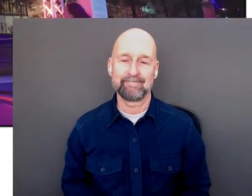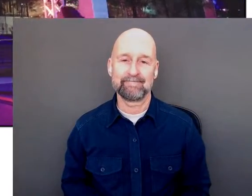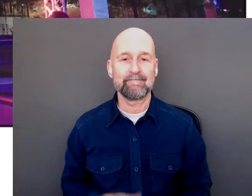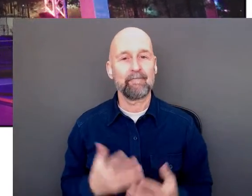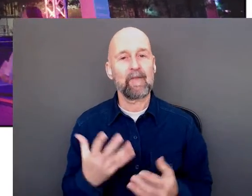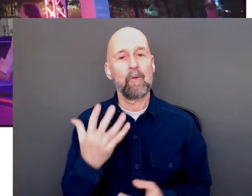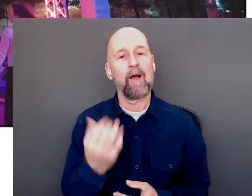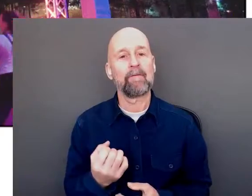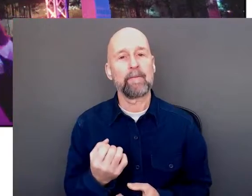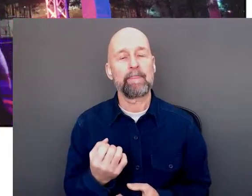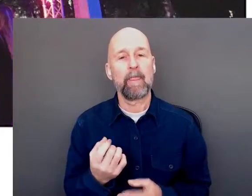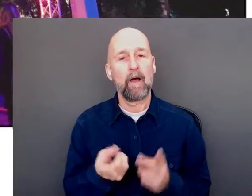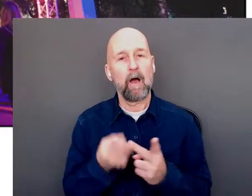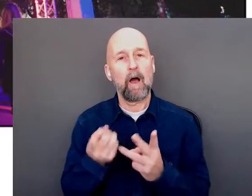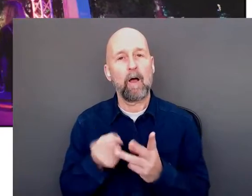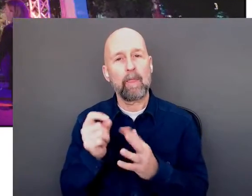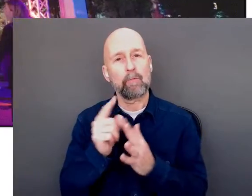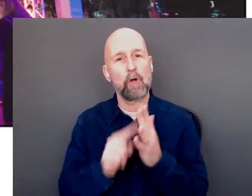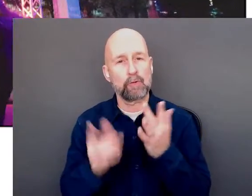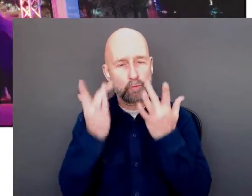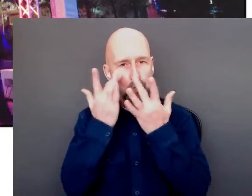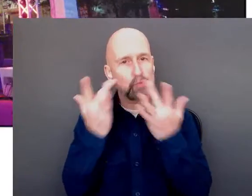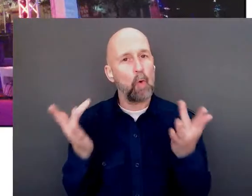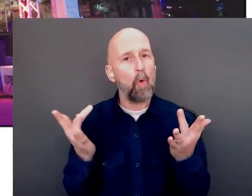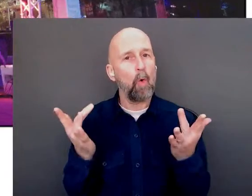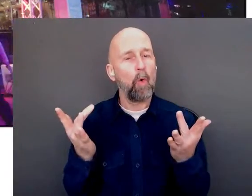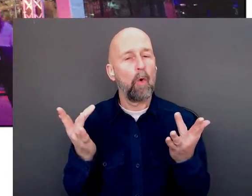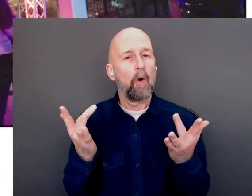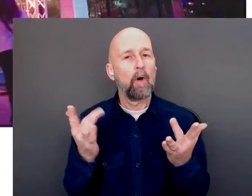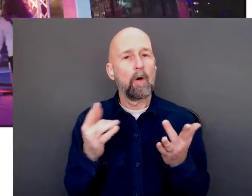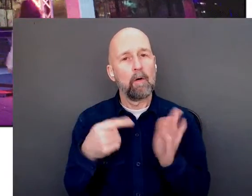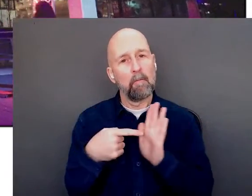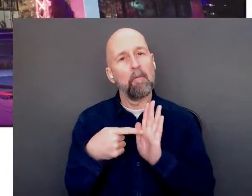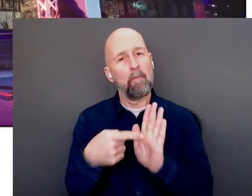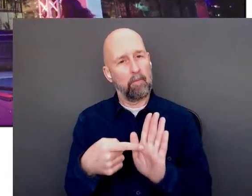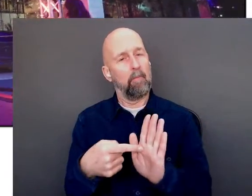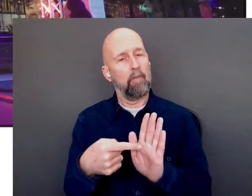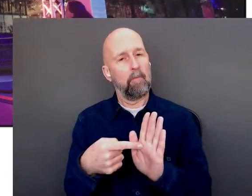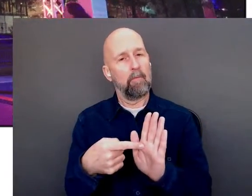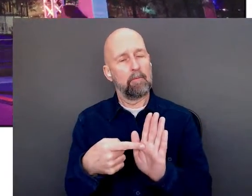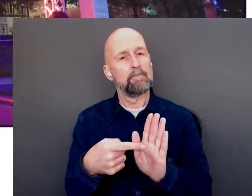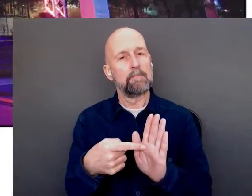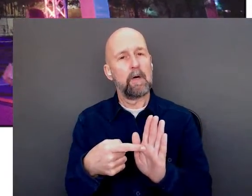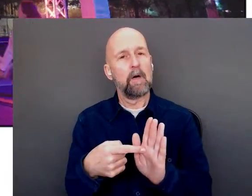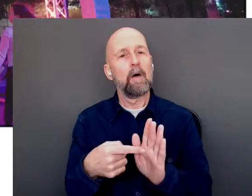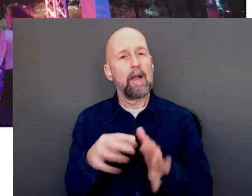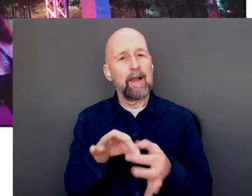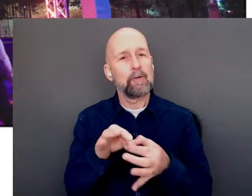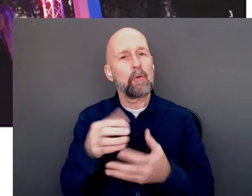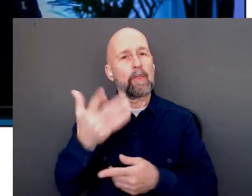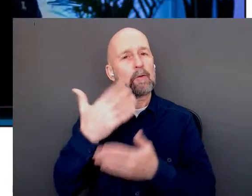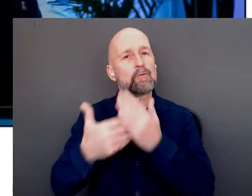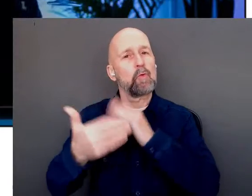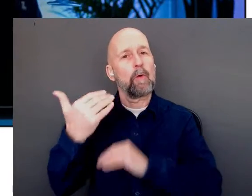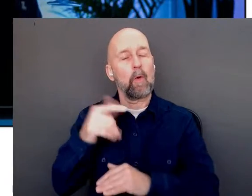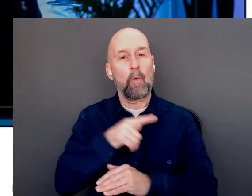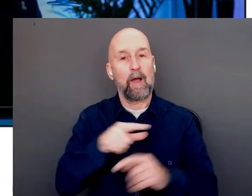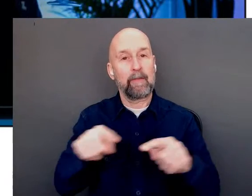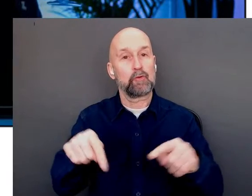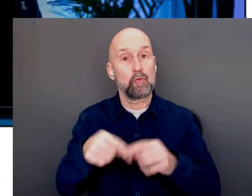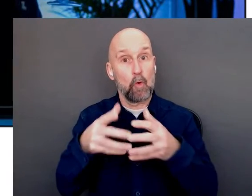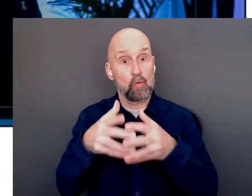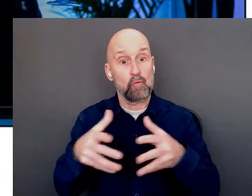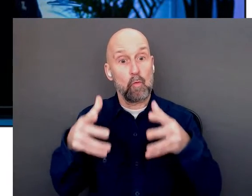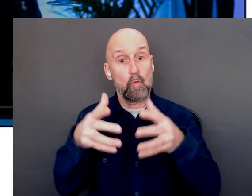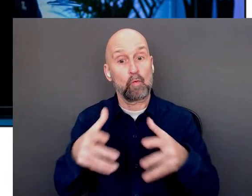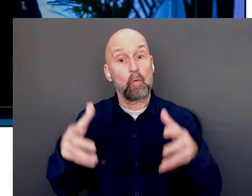projects that we'd like to showcase that encompasses maybe a bit of a backstory as the studio grew over the years, but they